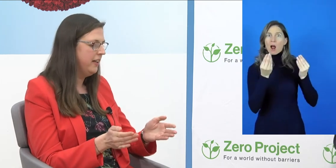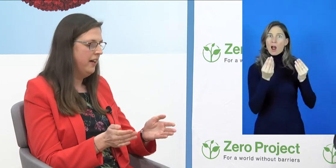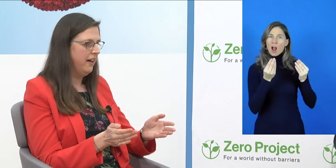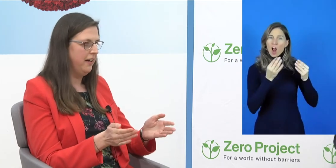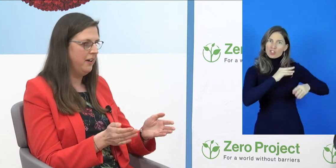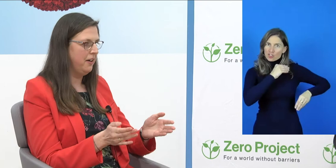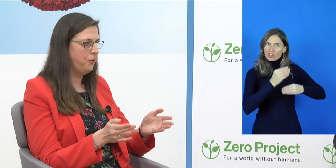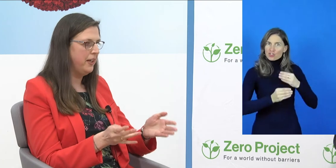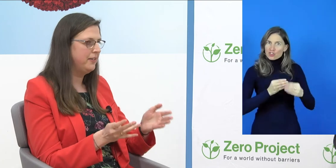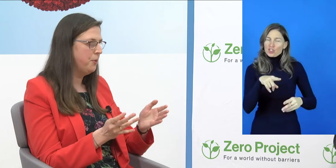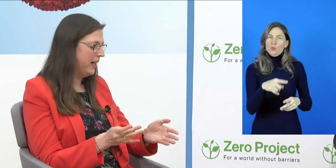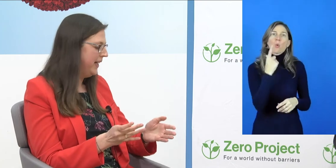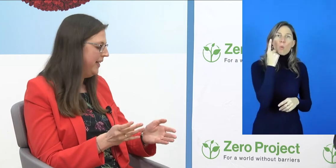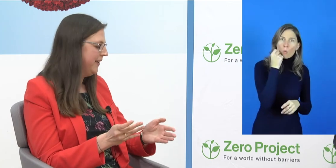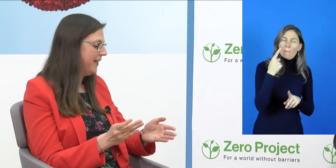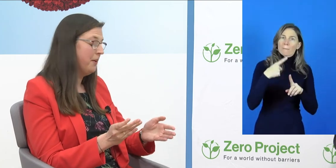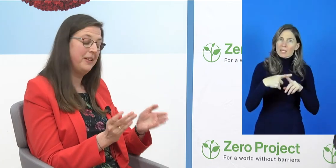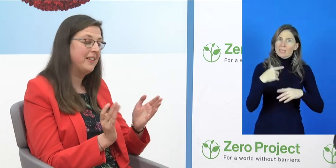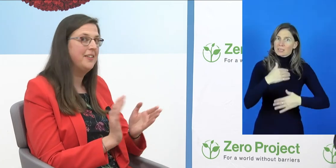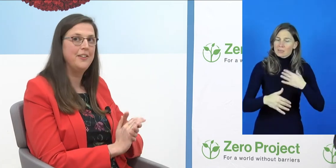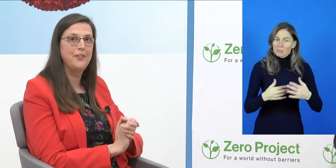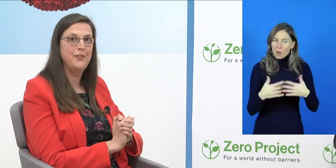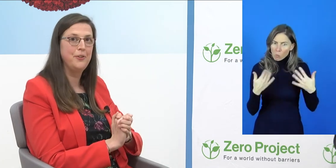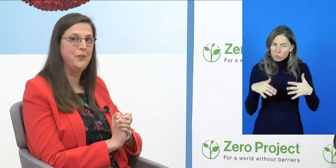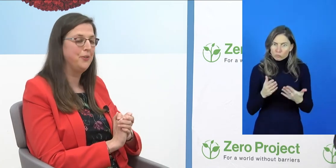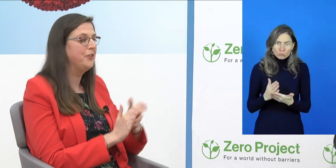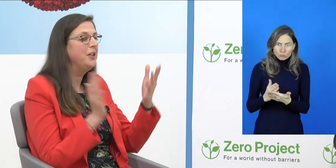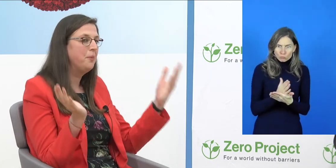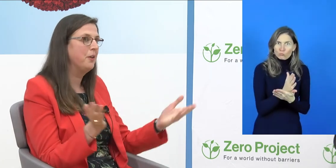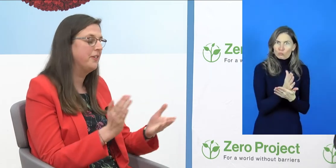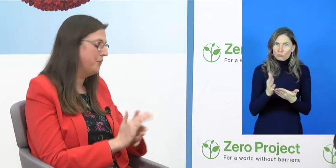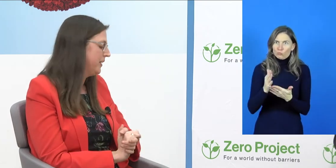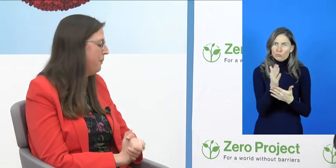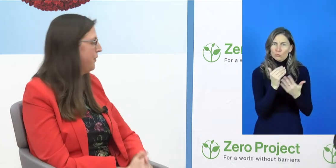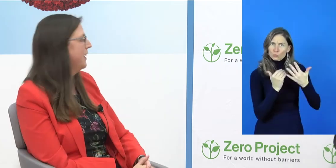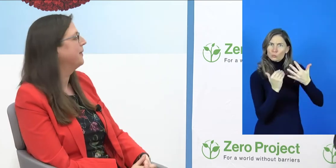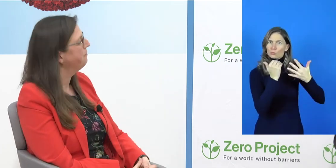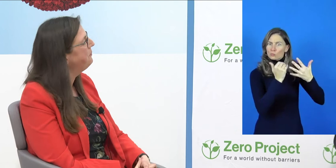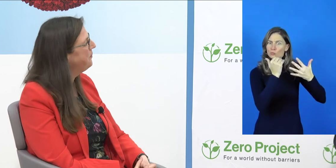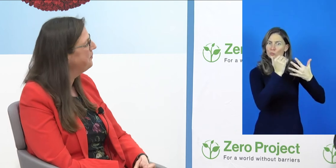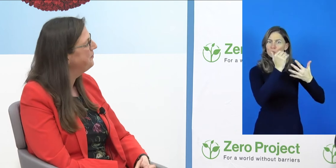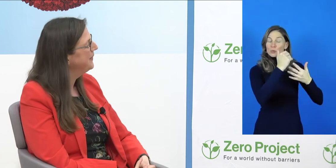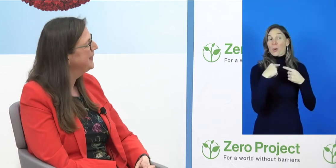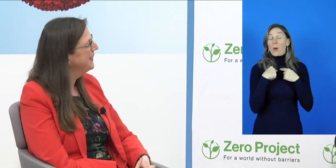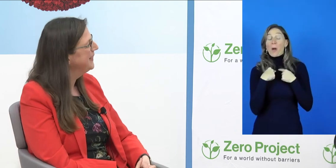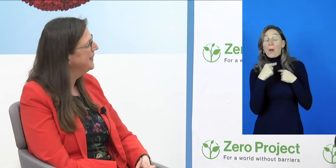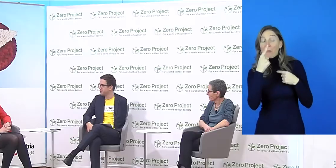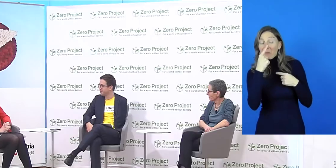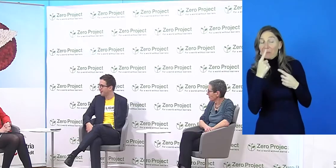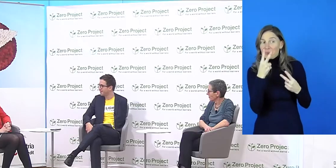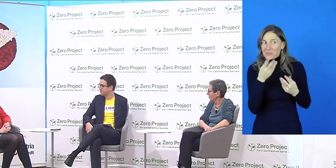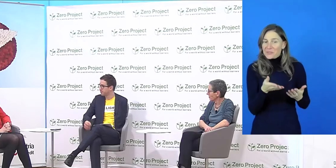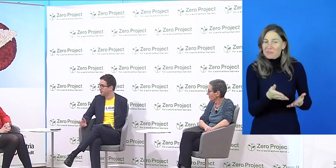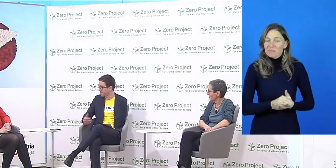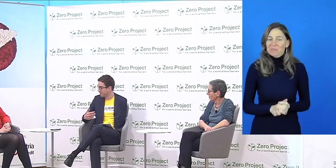going a great way, and I'm excited to see what comes of that. So the first steps are always